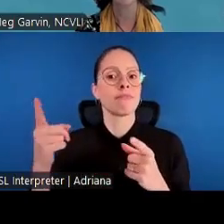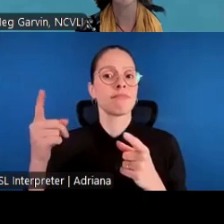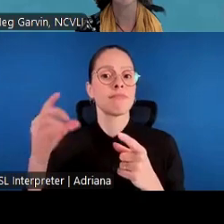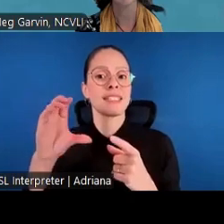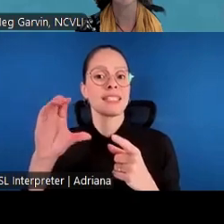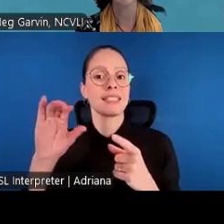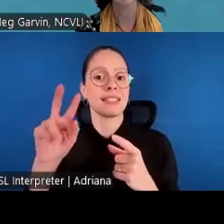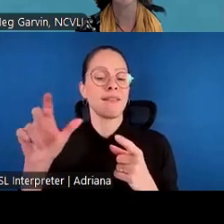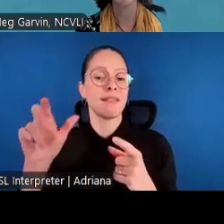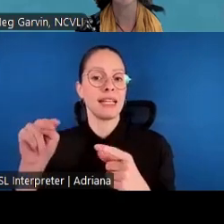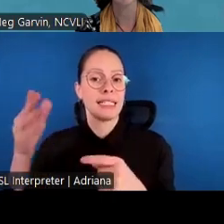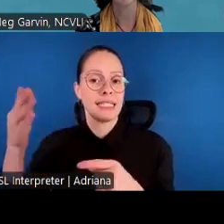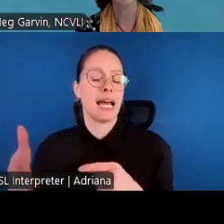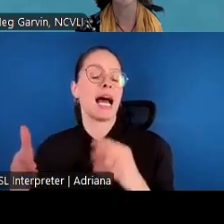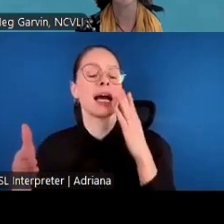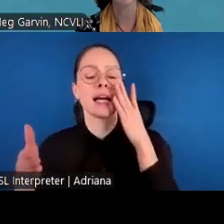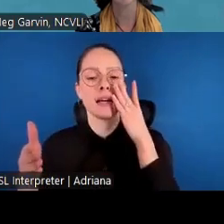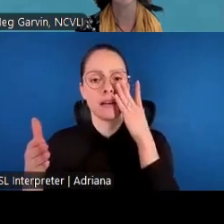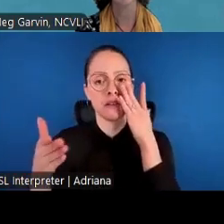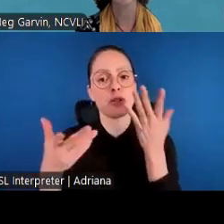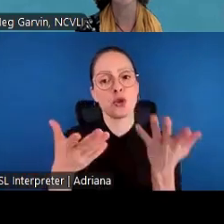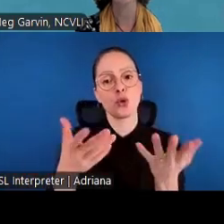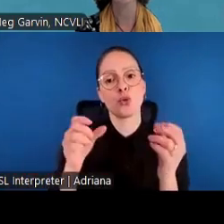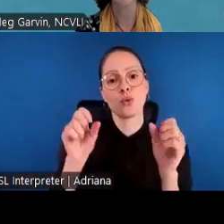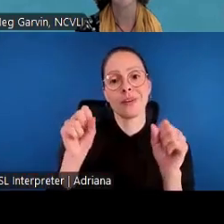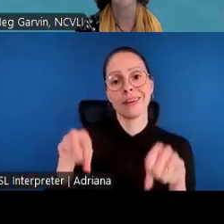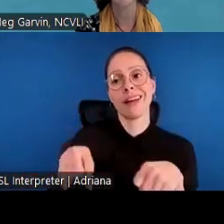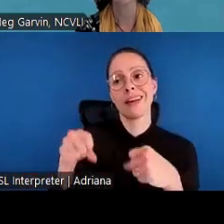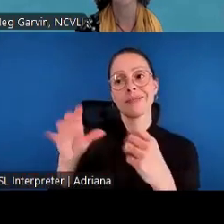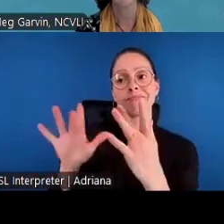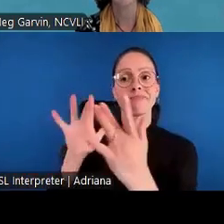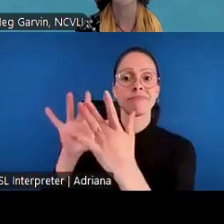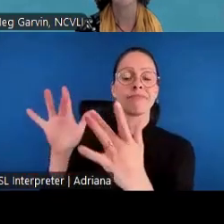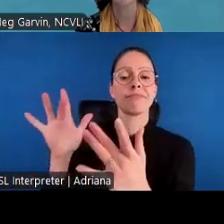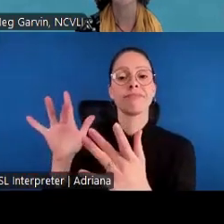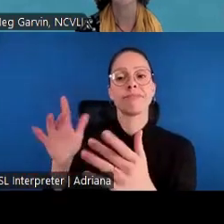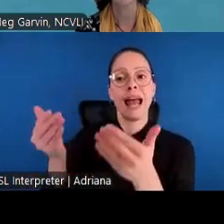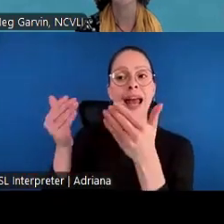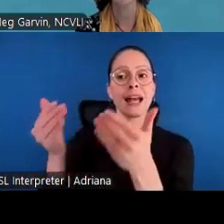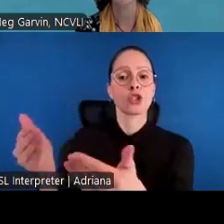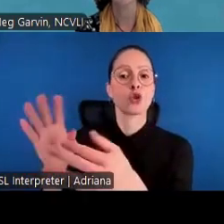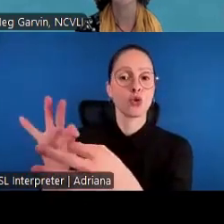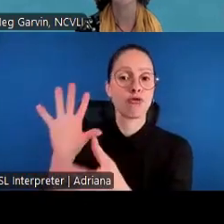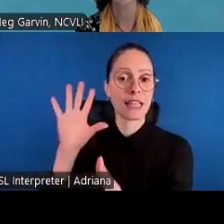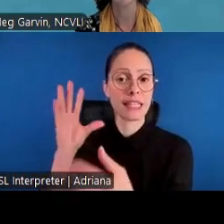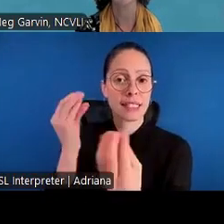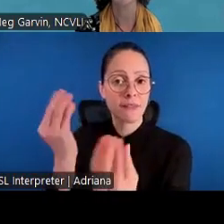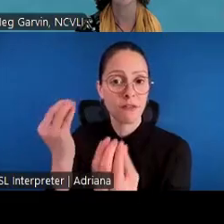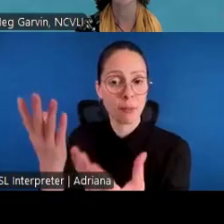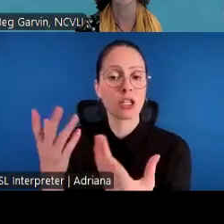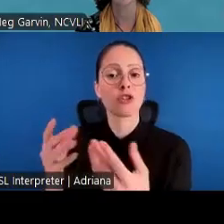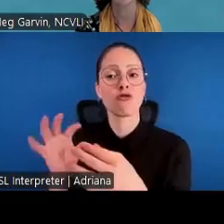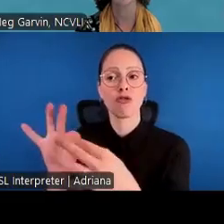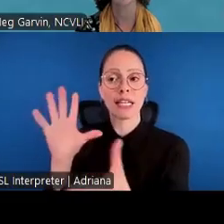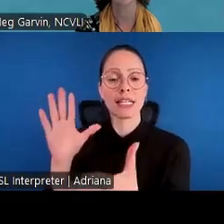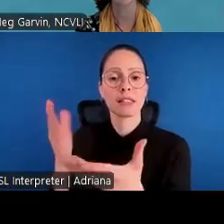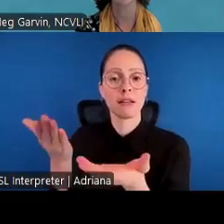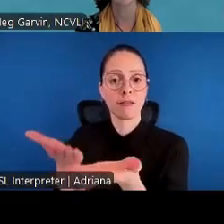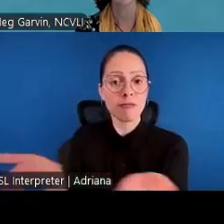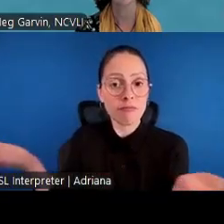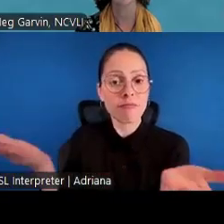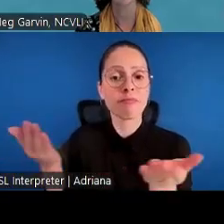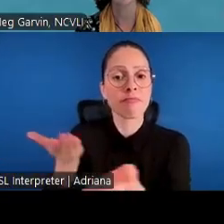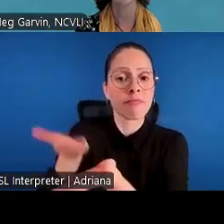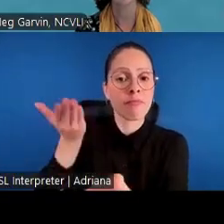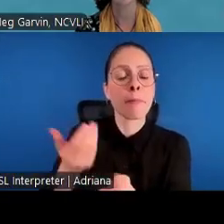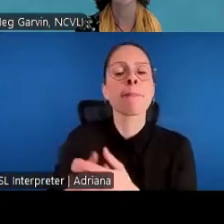requested to execute a release. And if there are reasons to do this. I mean, it's very fact specific, and we